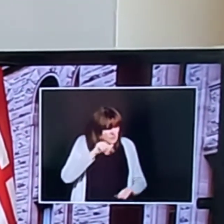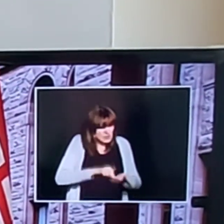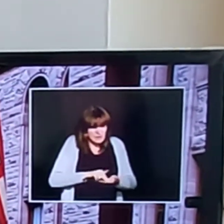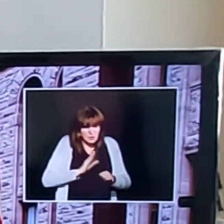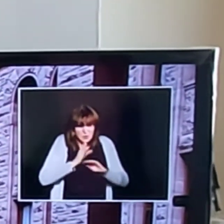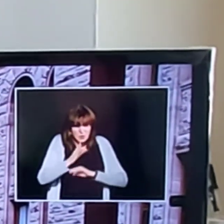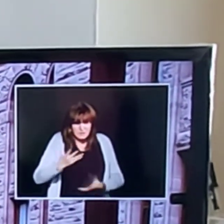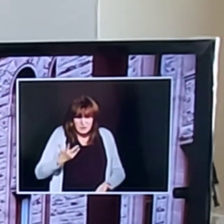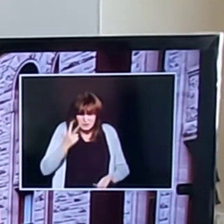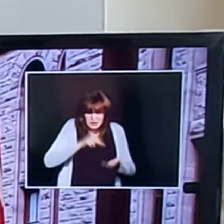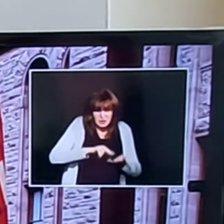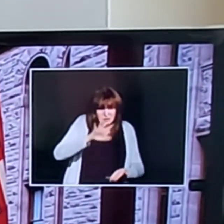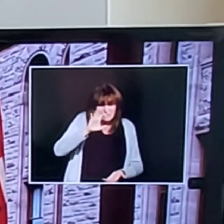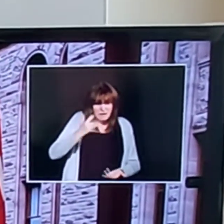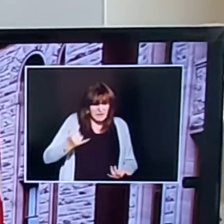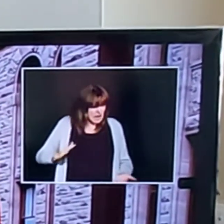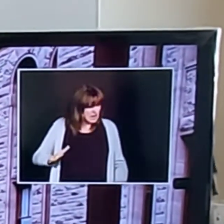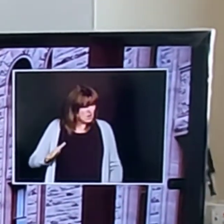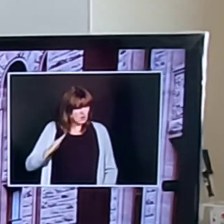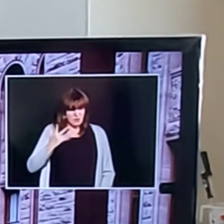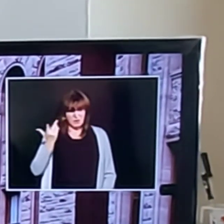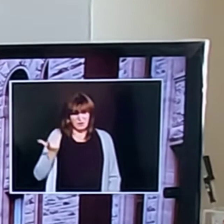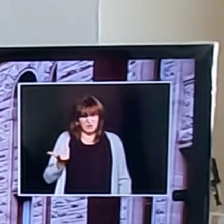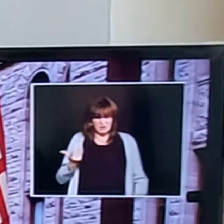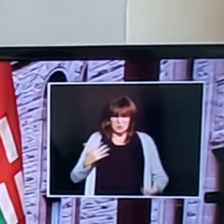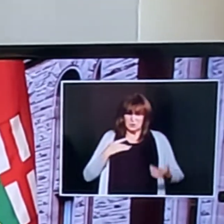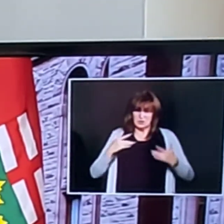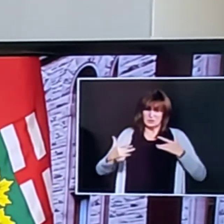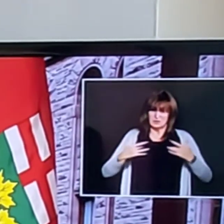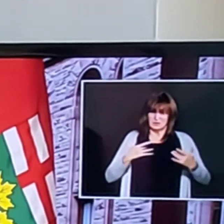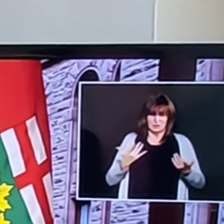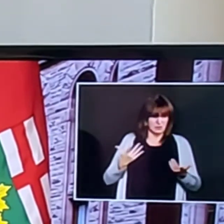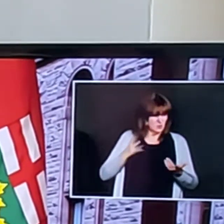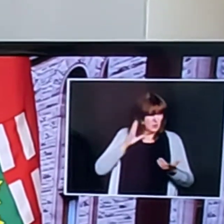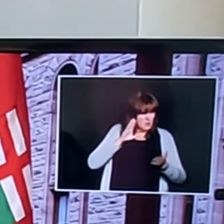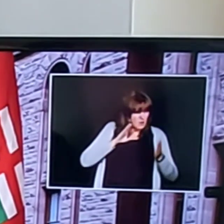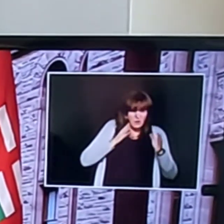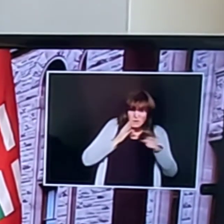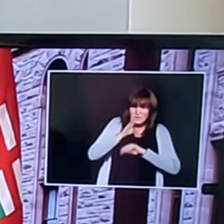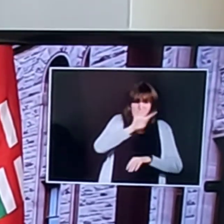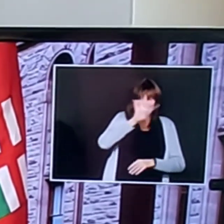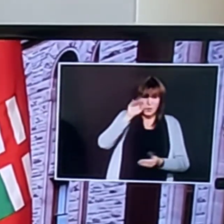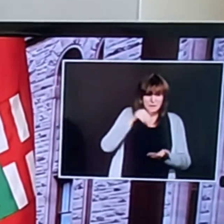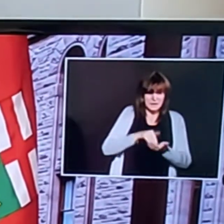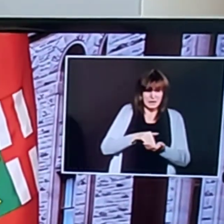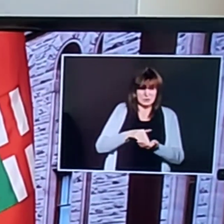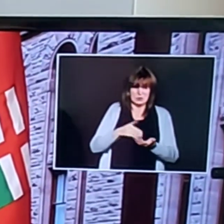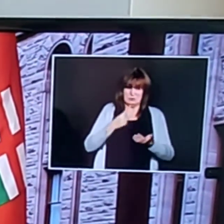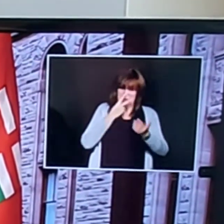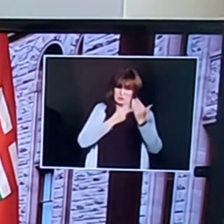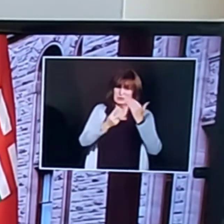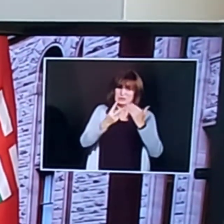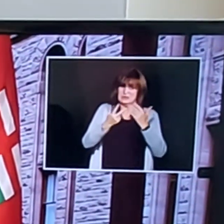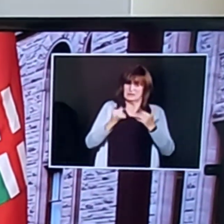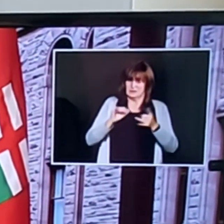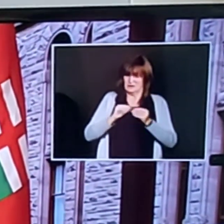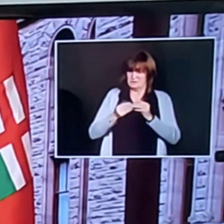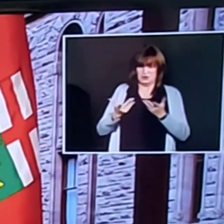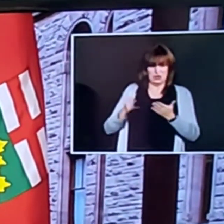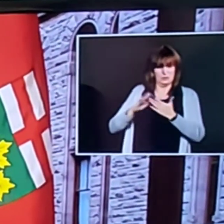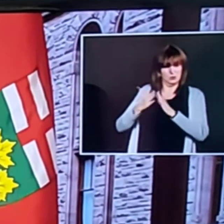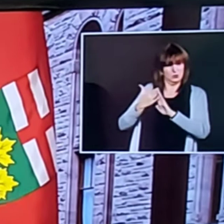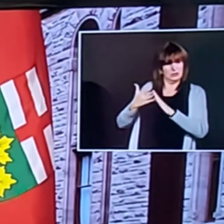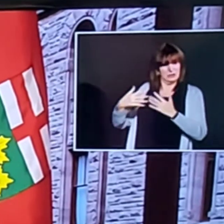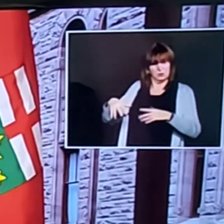i'm concerned we may jump up to four thousand that means we have a large amount of community transmission with that in mind we